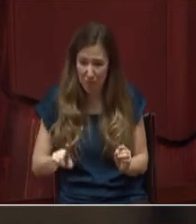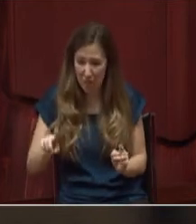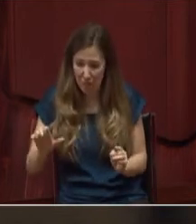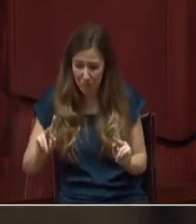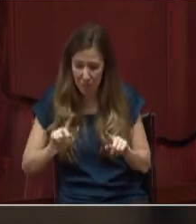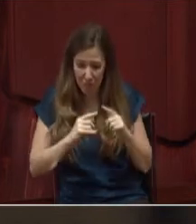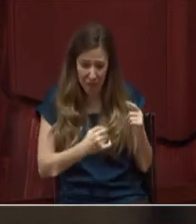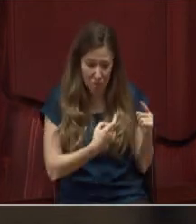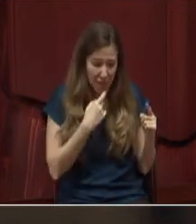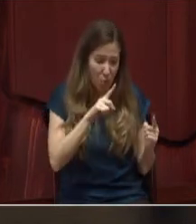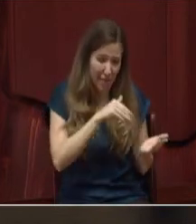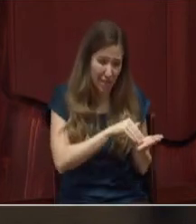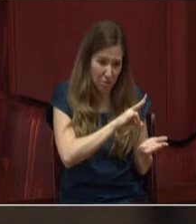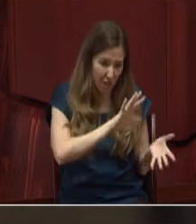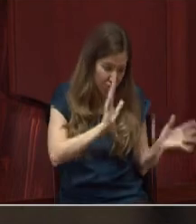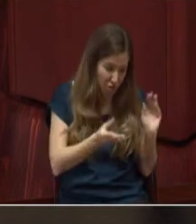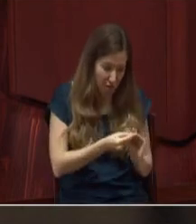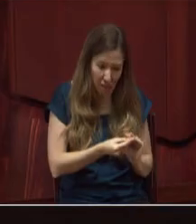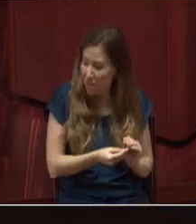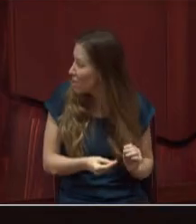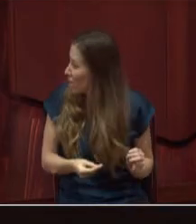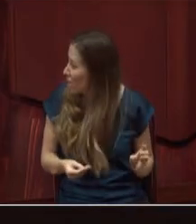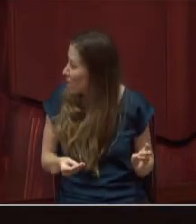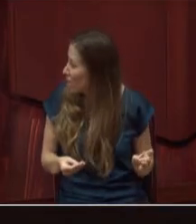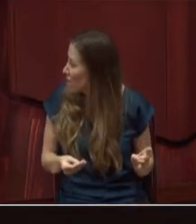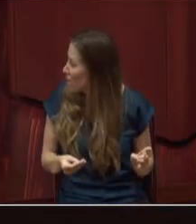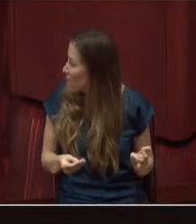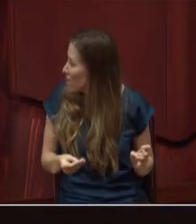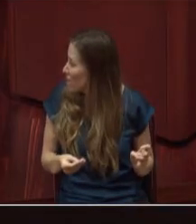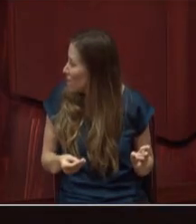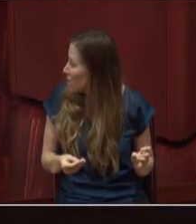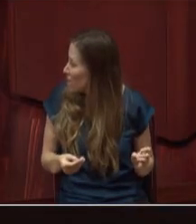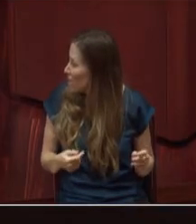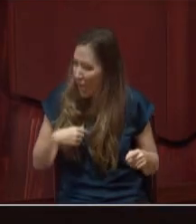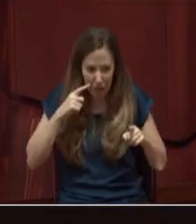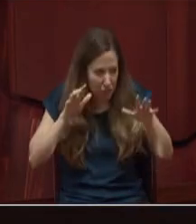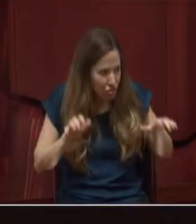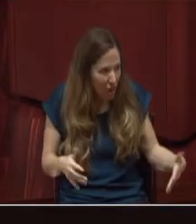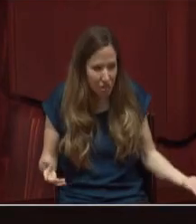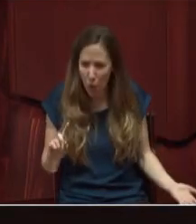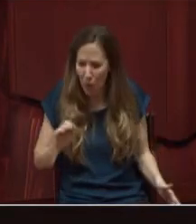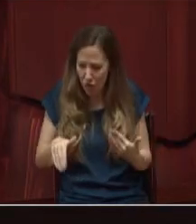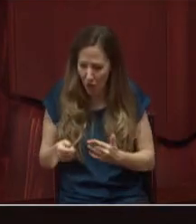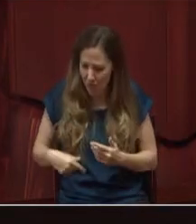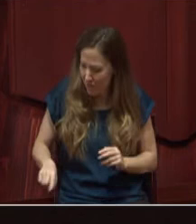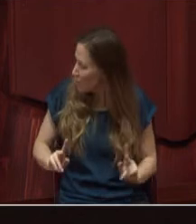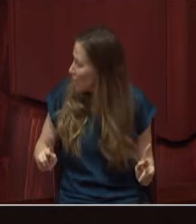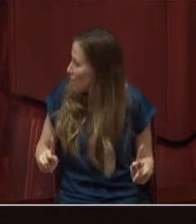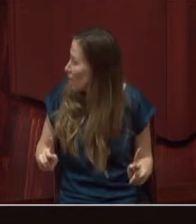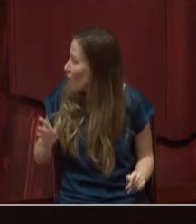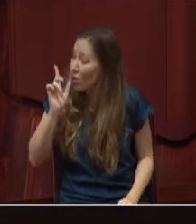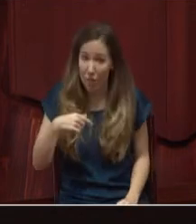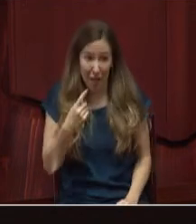is 1,700 all in. I'm astonished by that figure. I am just blown away. Where are they all, John? I'll tell you where they are. First,